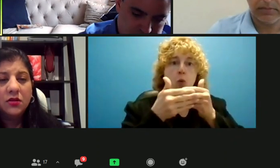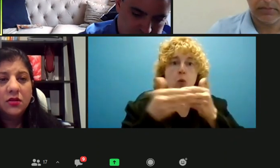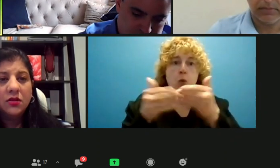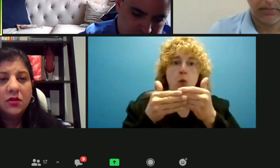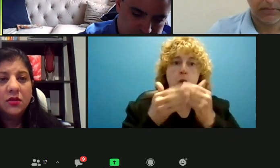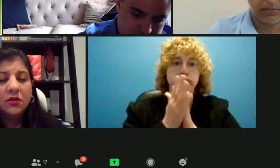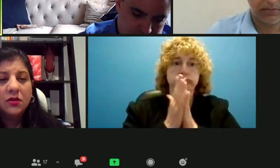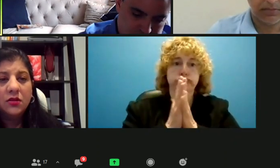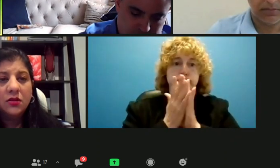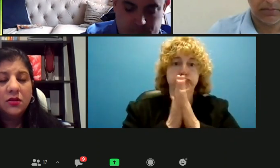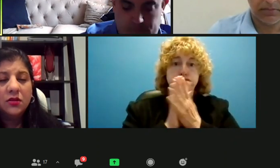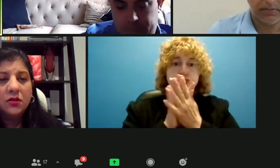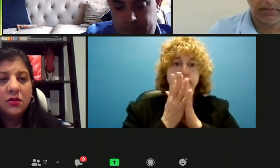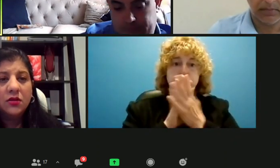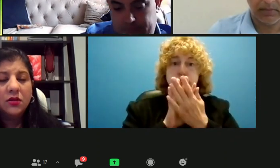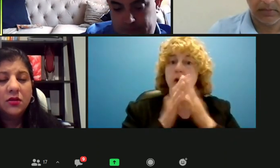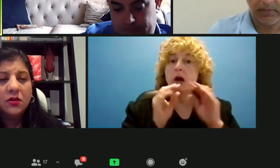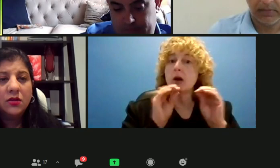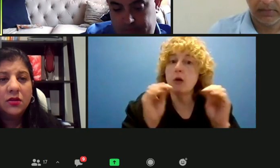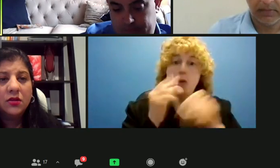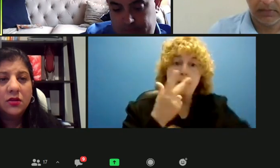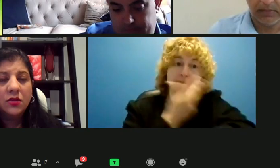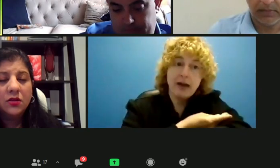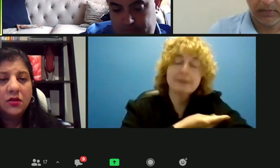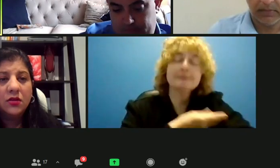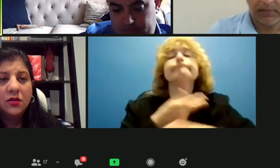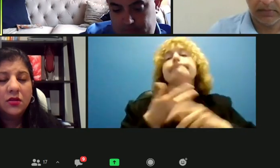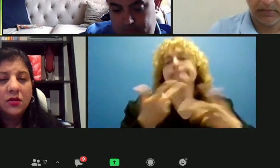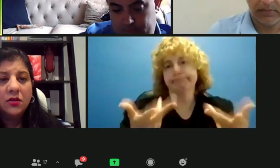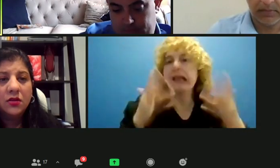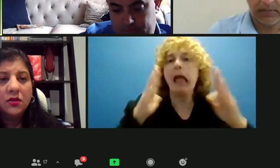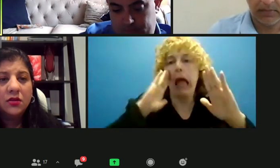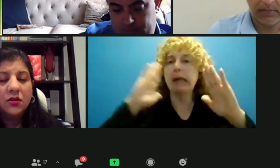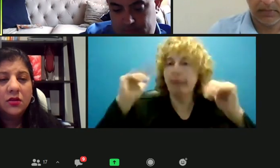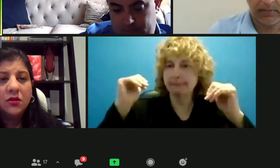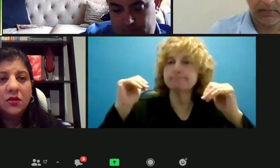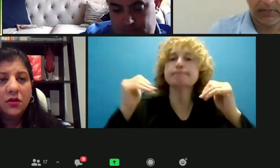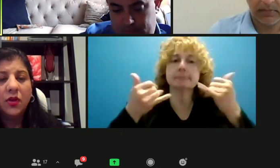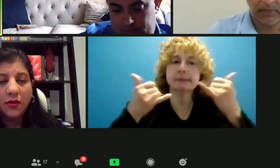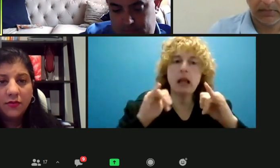at this point in time, then you can expect outbreaks here and there still.